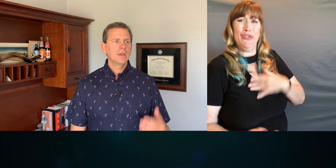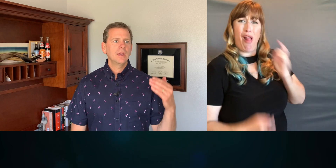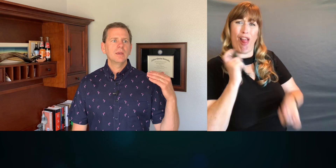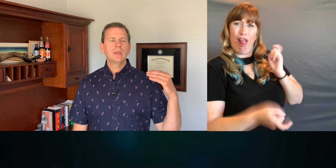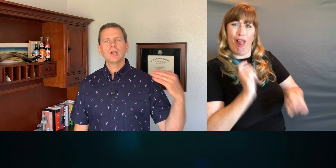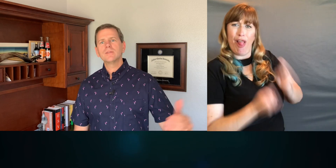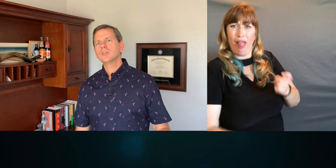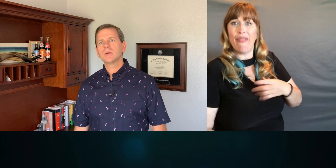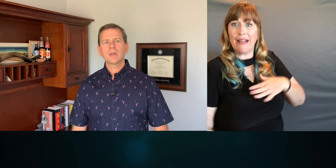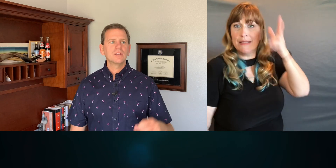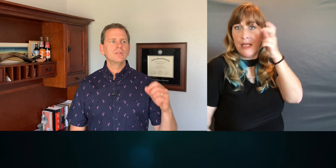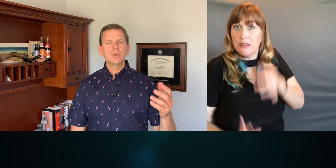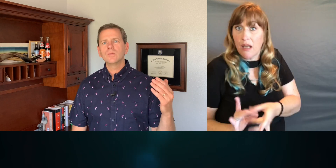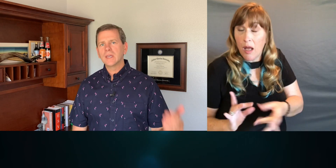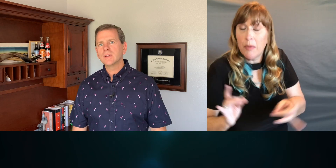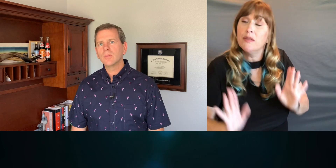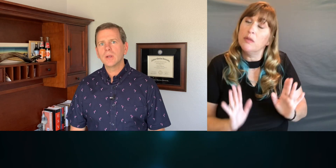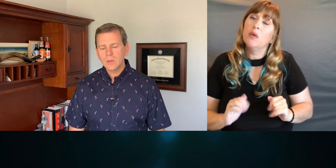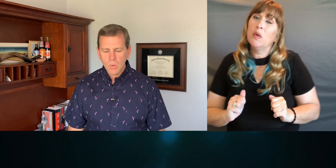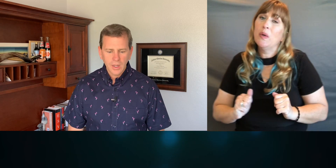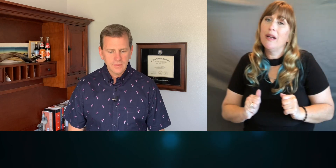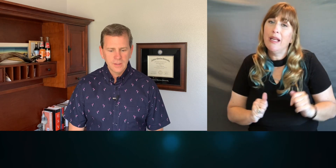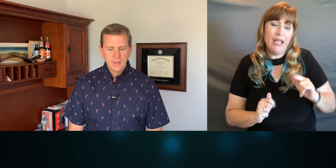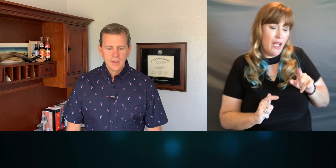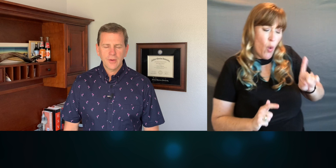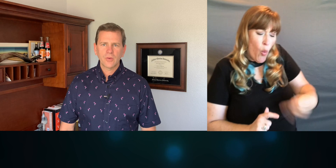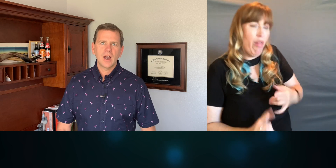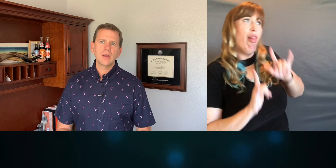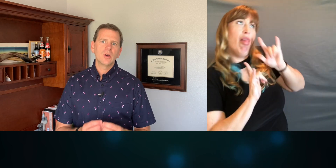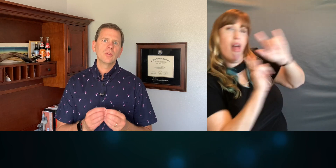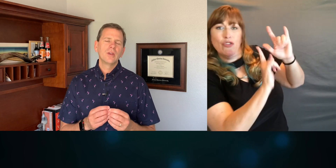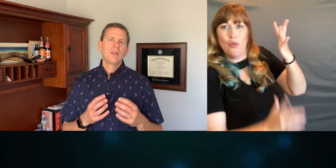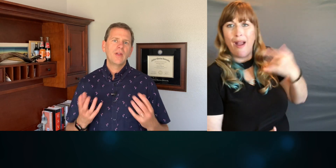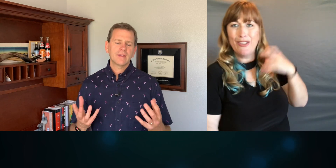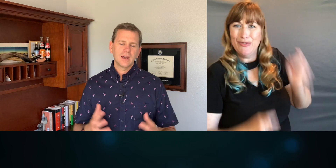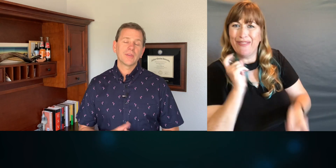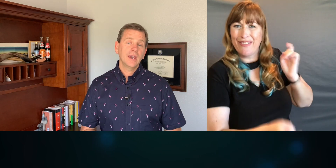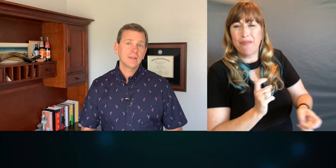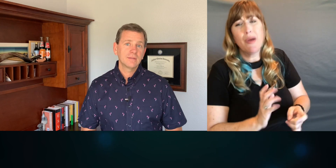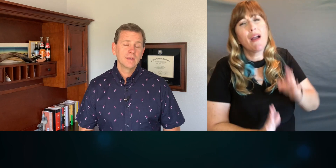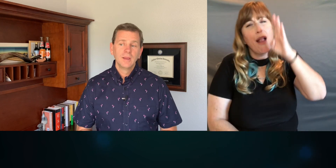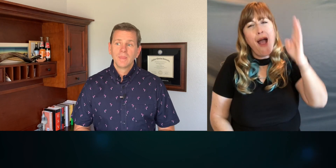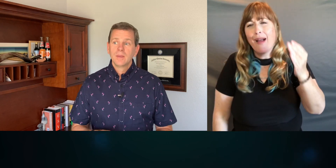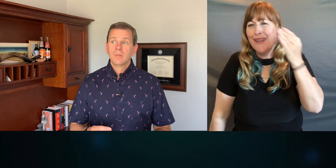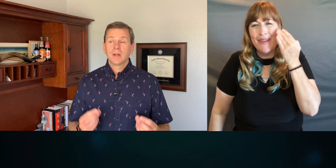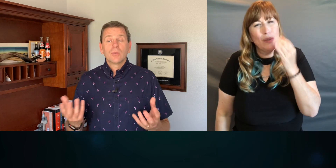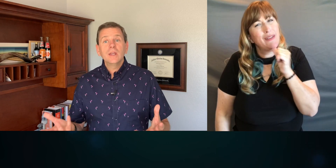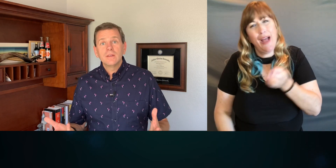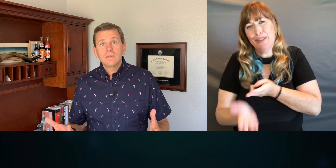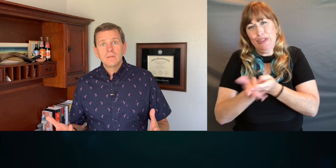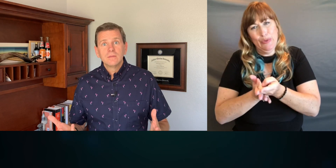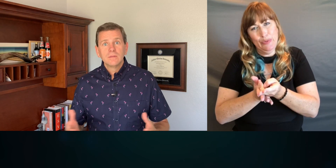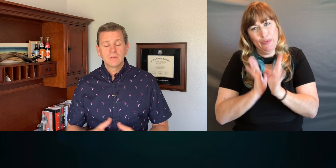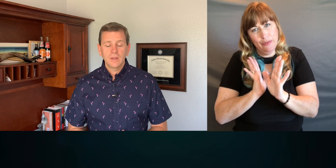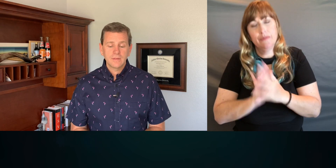so he loves you because you've given him what he wants. And of course, God knows that's not the case, but